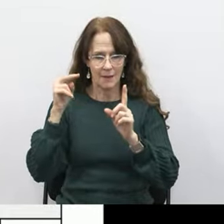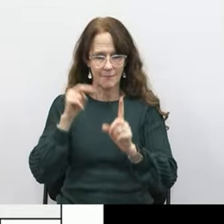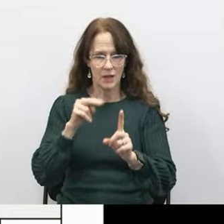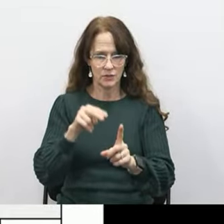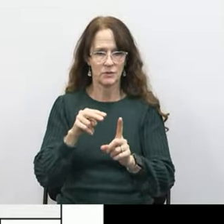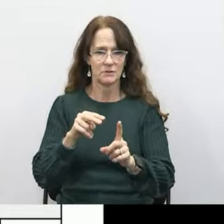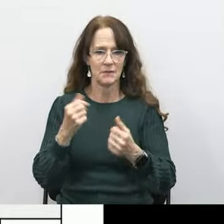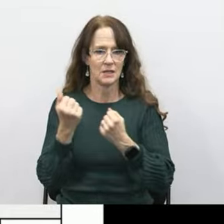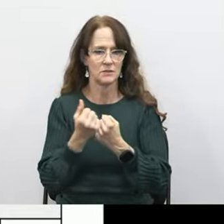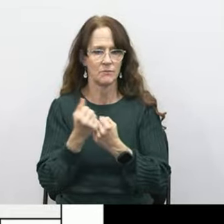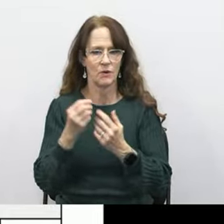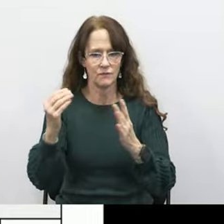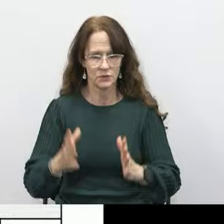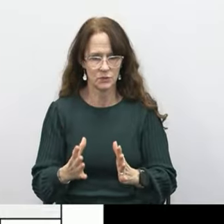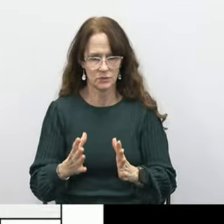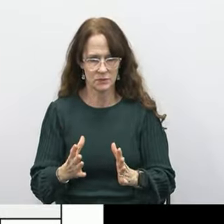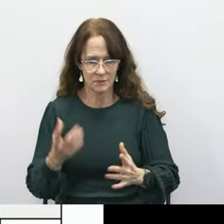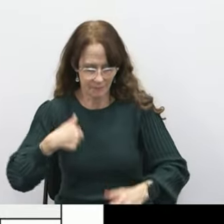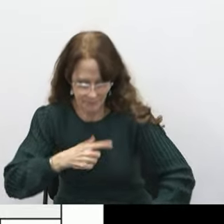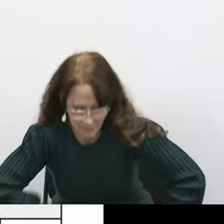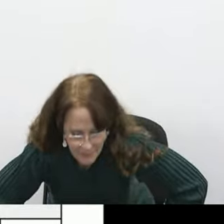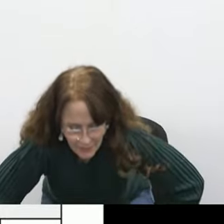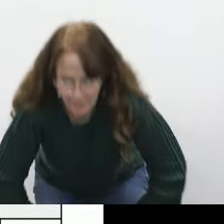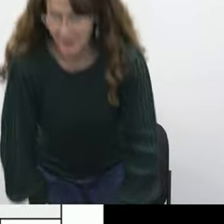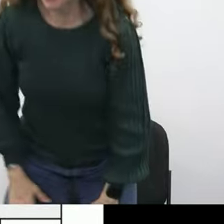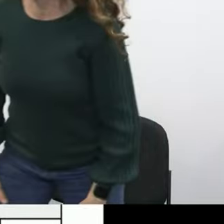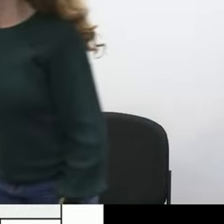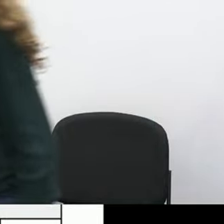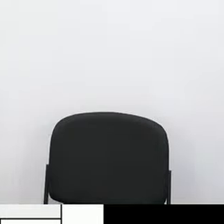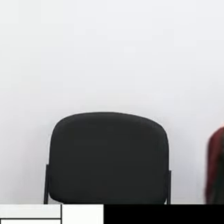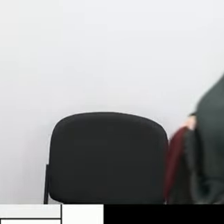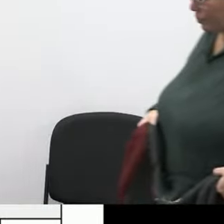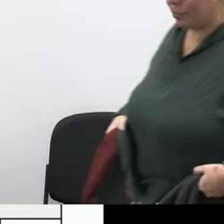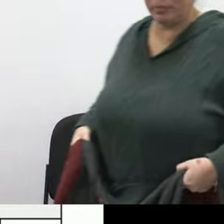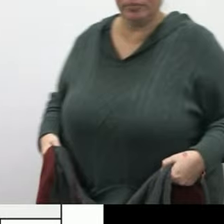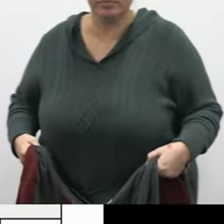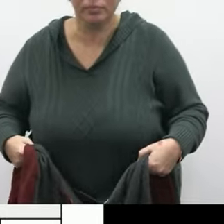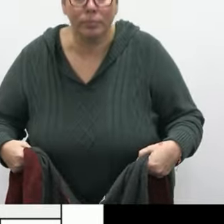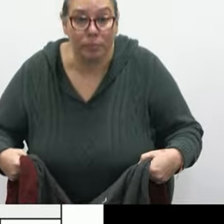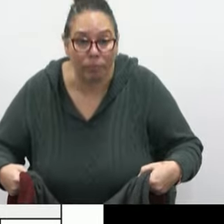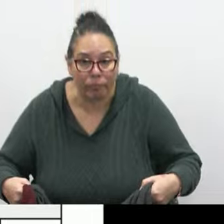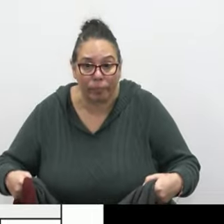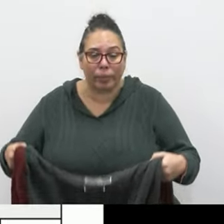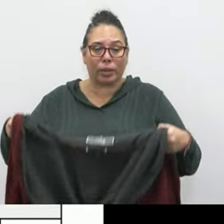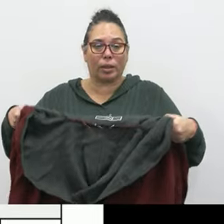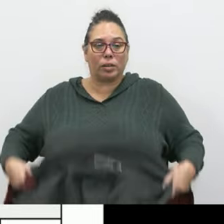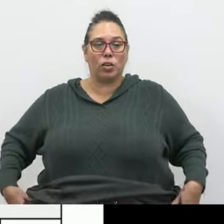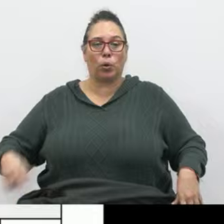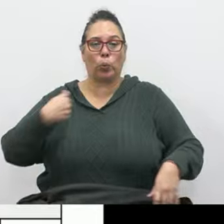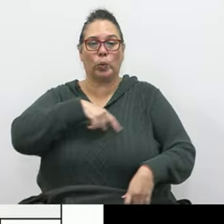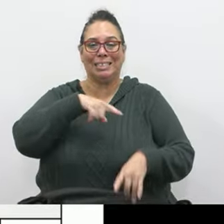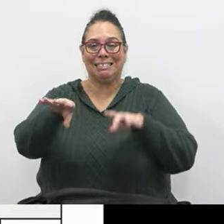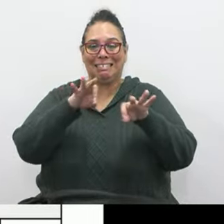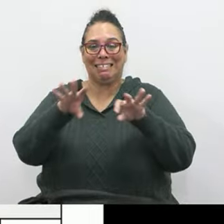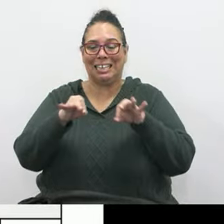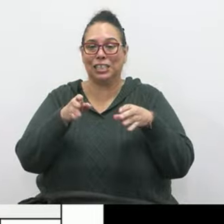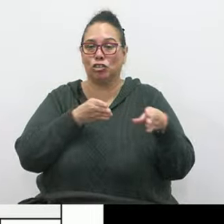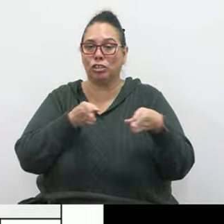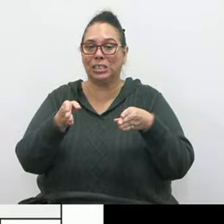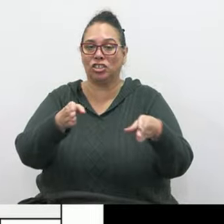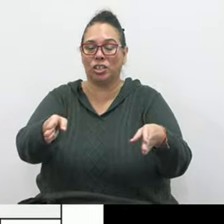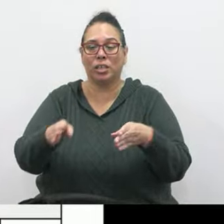then supports for students. So we've selected the strategic questions to bring into this space for discussion and for review, and